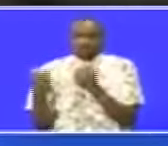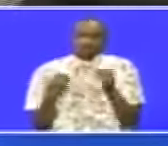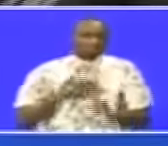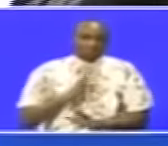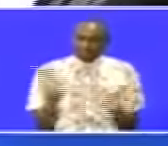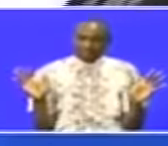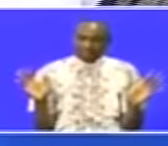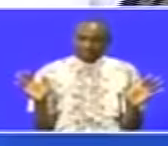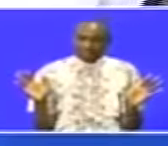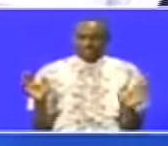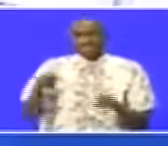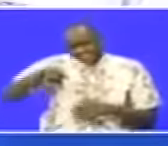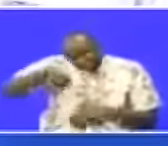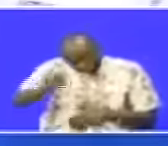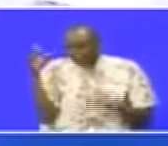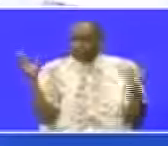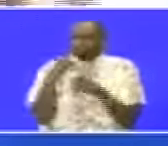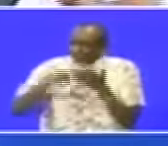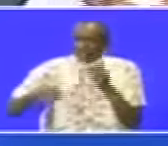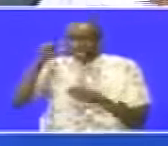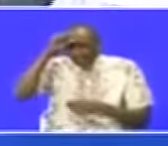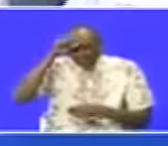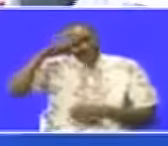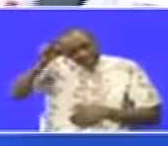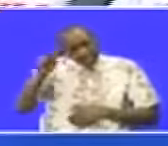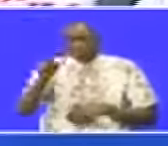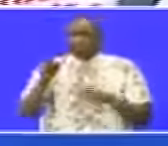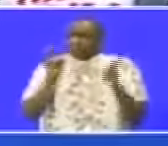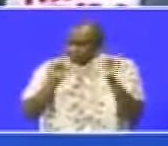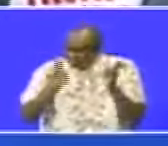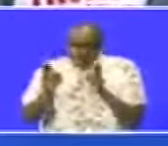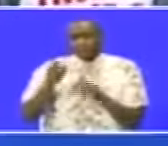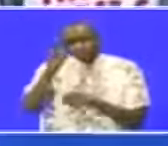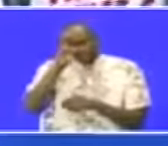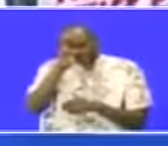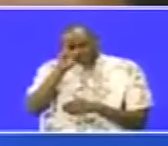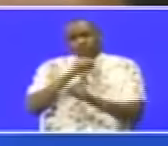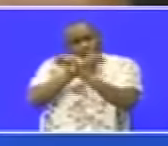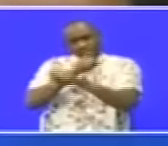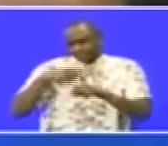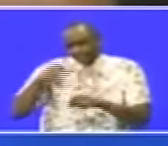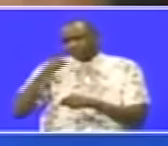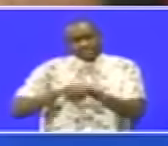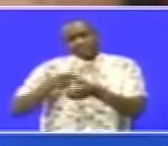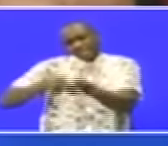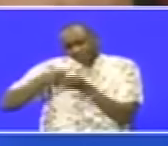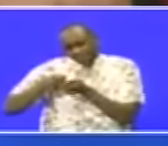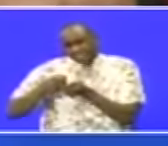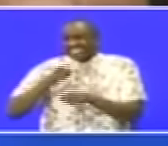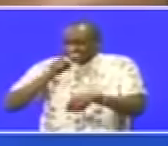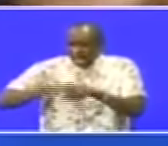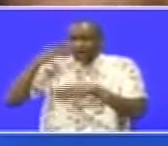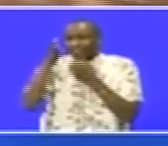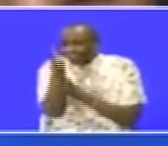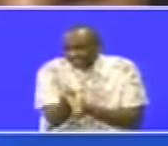The petitioners claim that the government failed to properly train and prepare police to protect civilians from sexual violence, and that in its